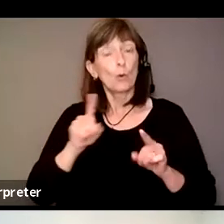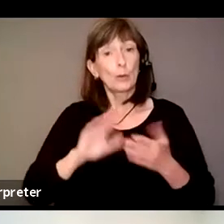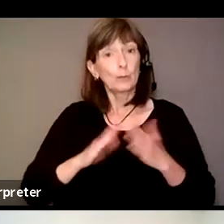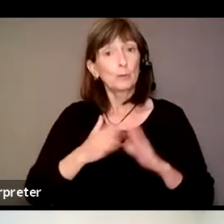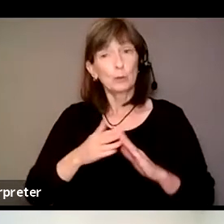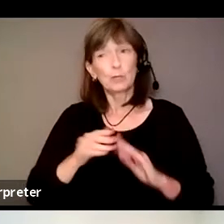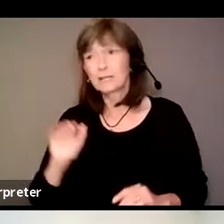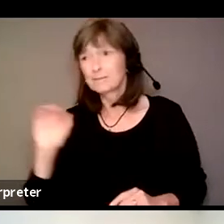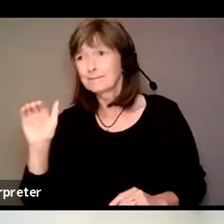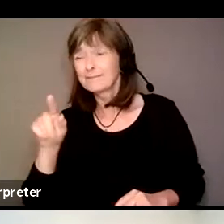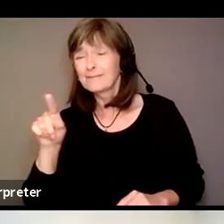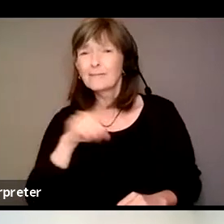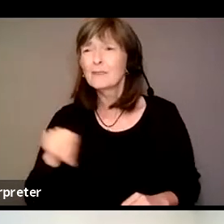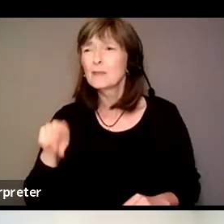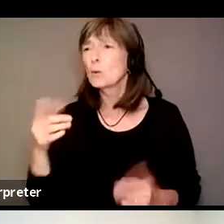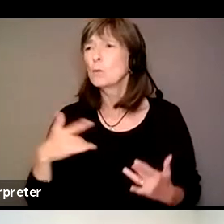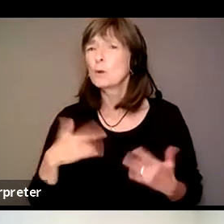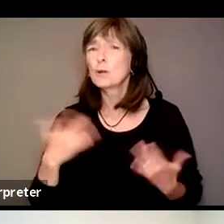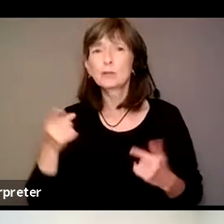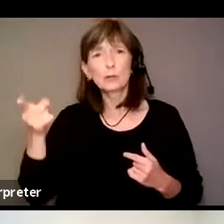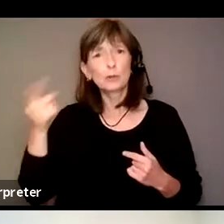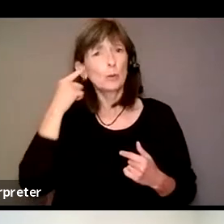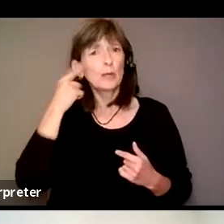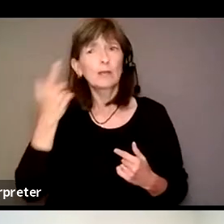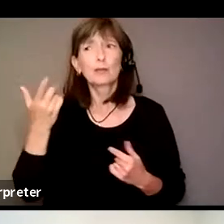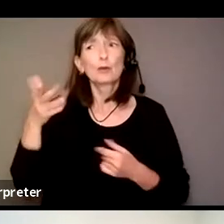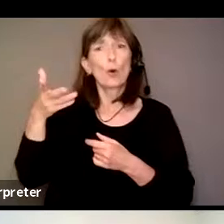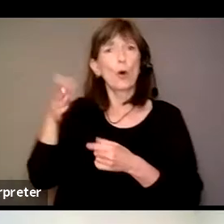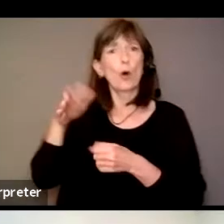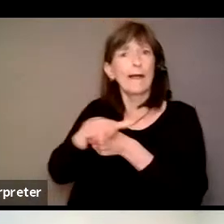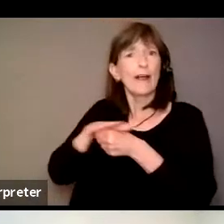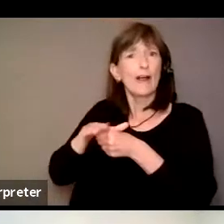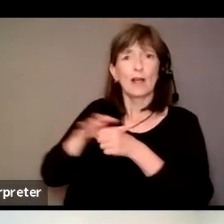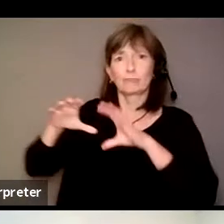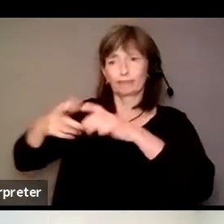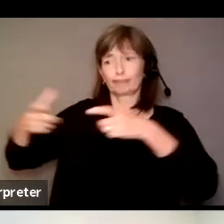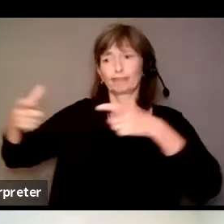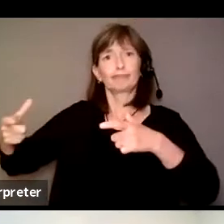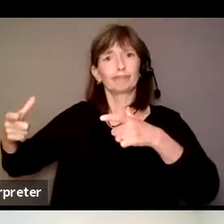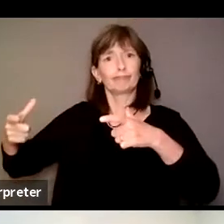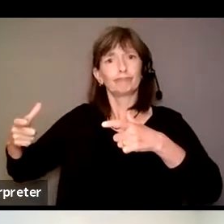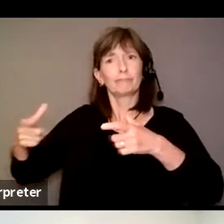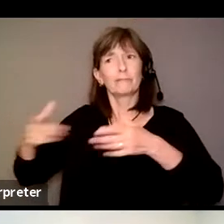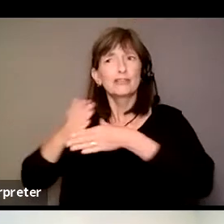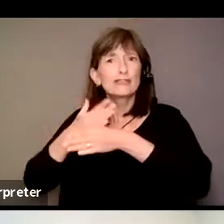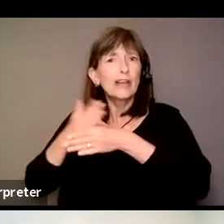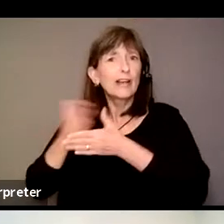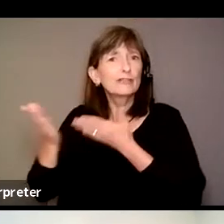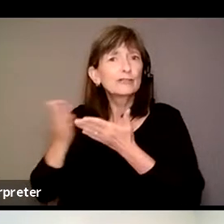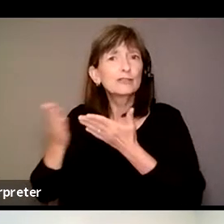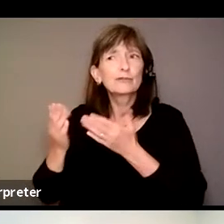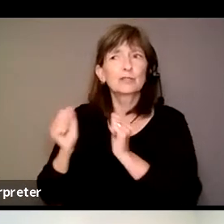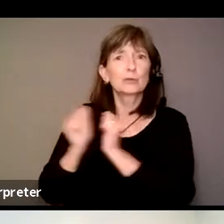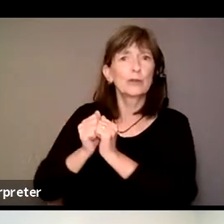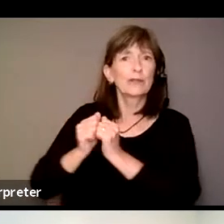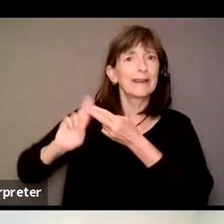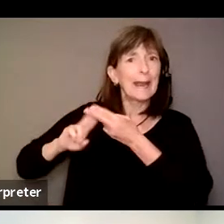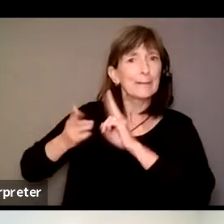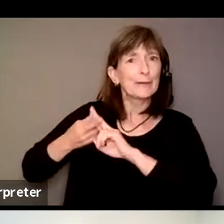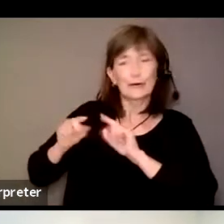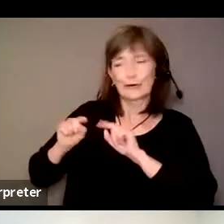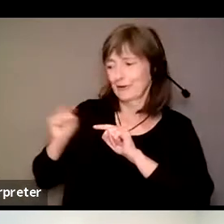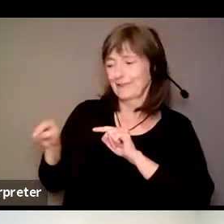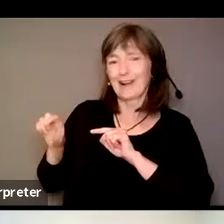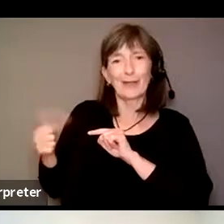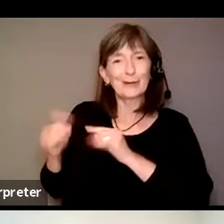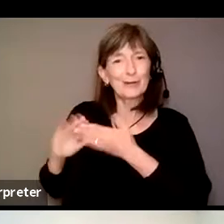a grasp on what it is you think your region could look like. How can you share something with your neighbors? What are you doing? And